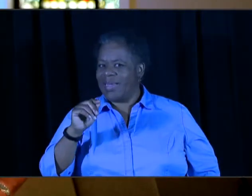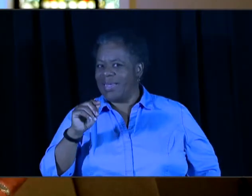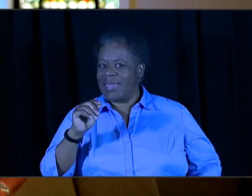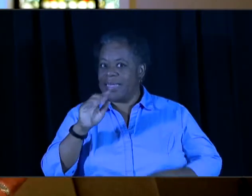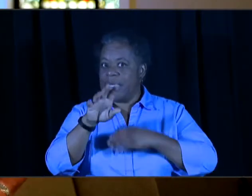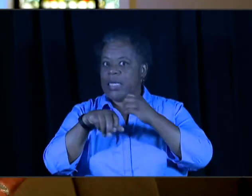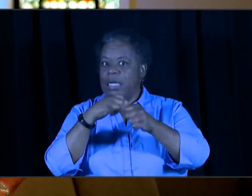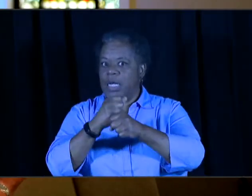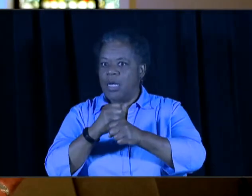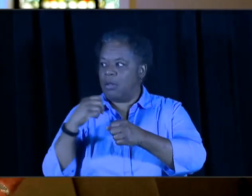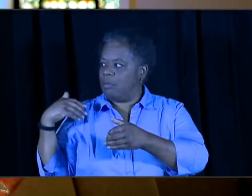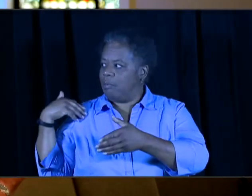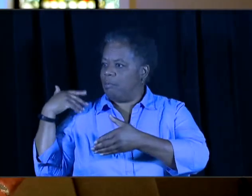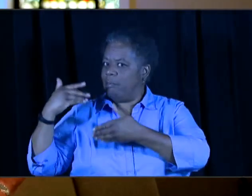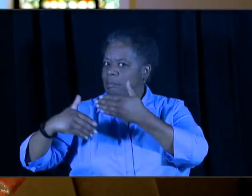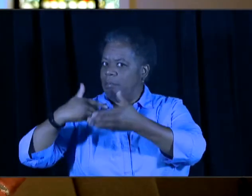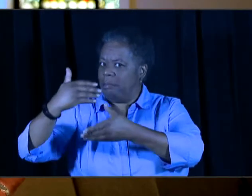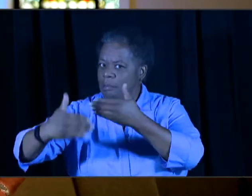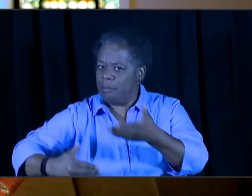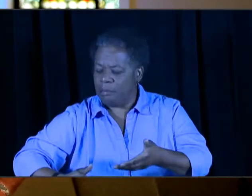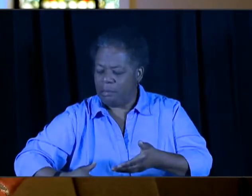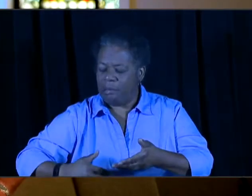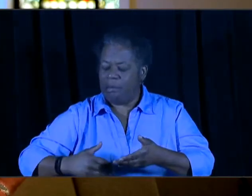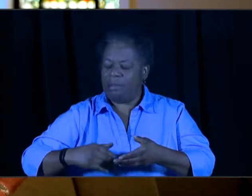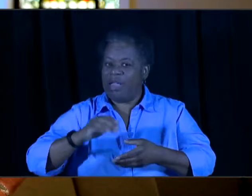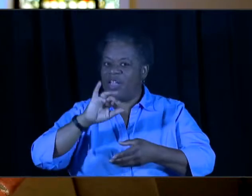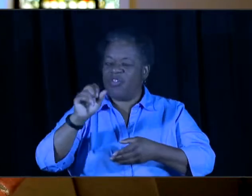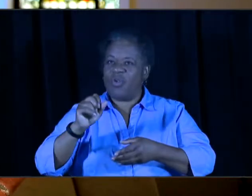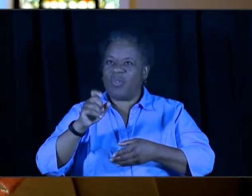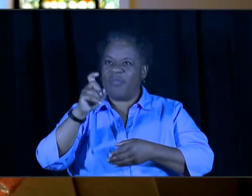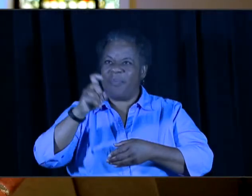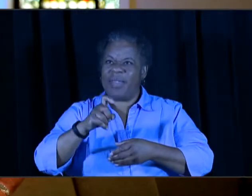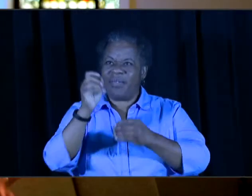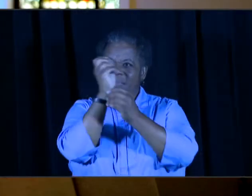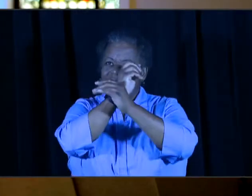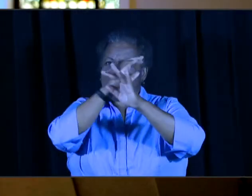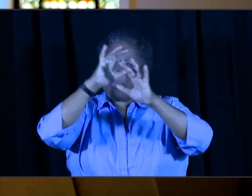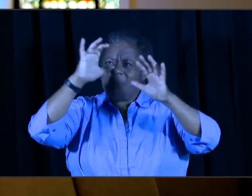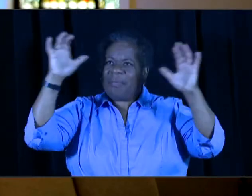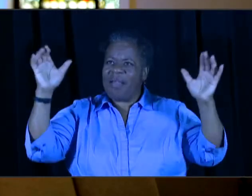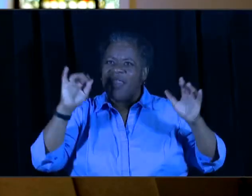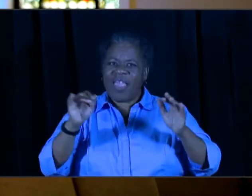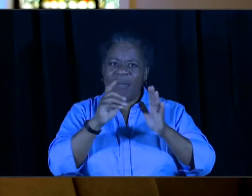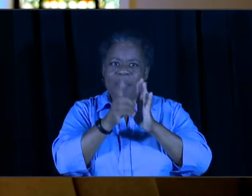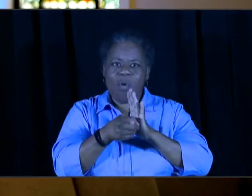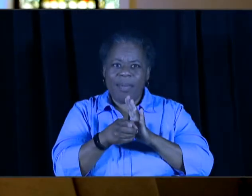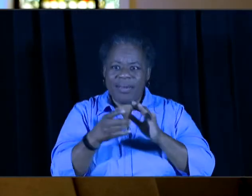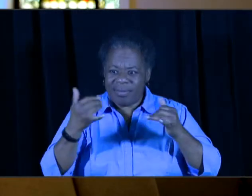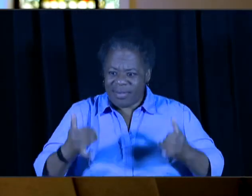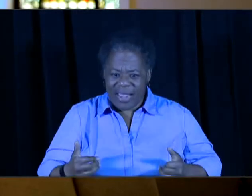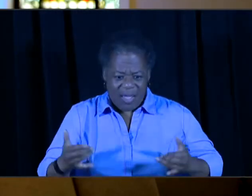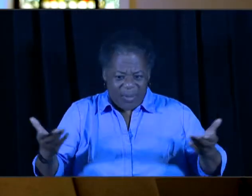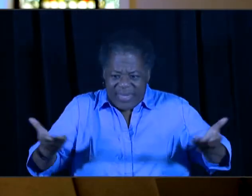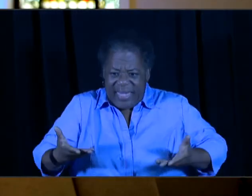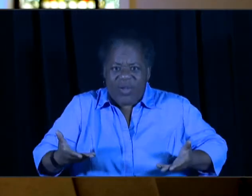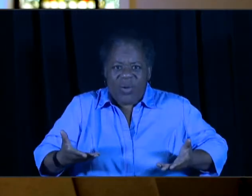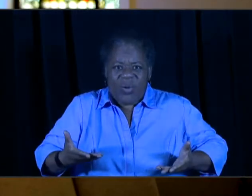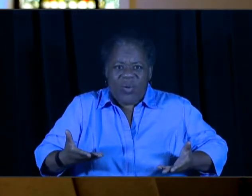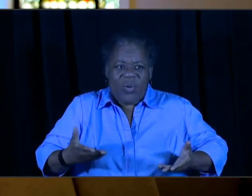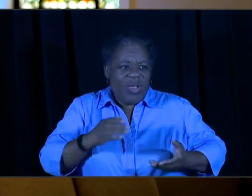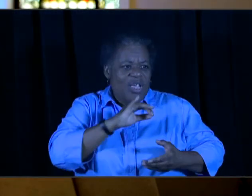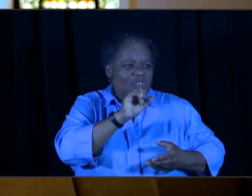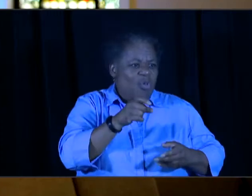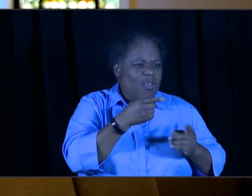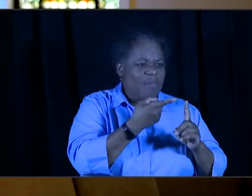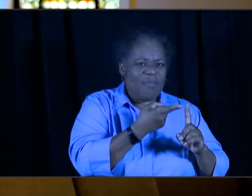years, Joseph must have been imagining what this moment would be like. And suddenly, here it is. So what will he do? What